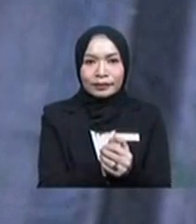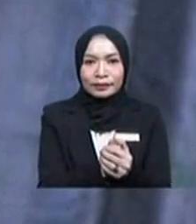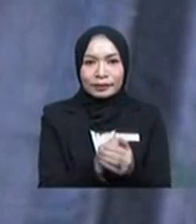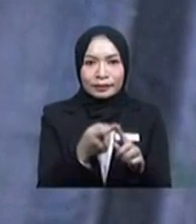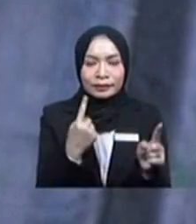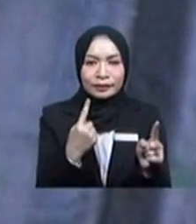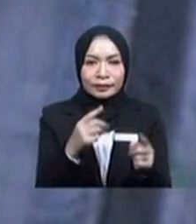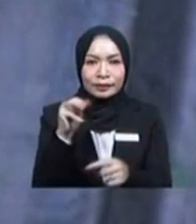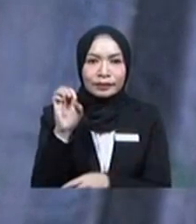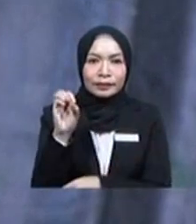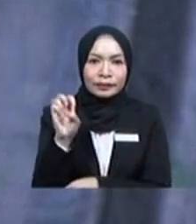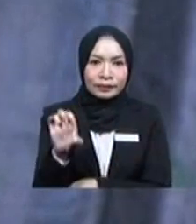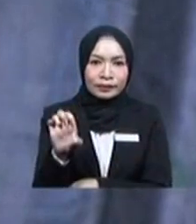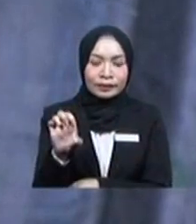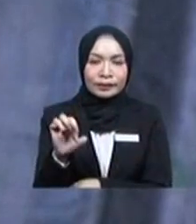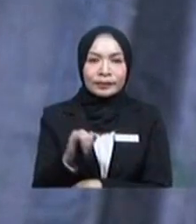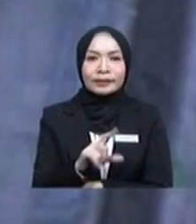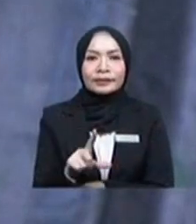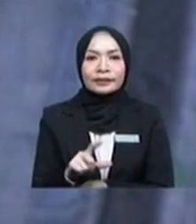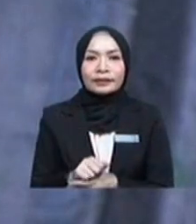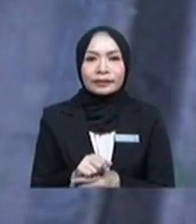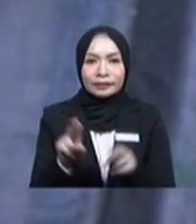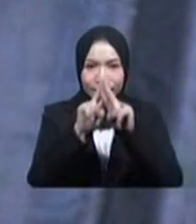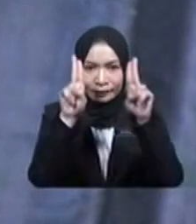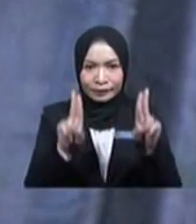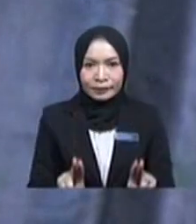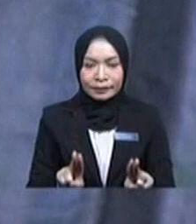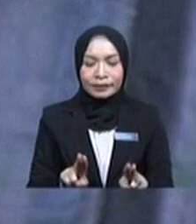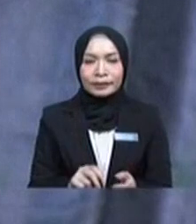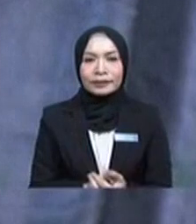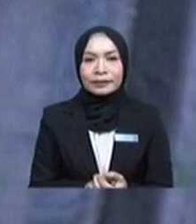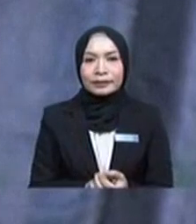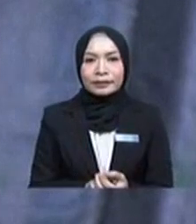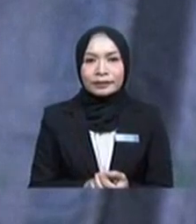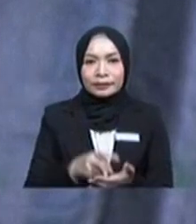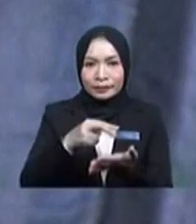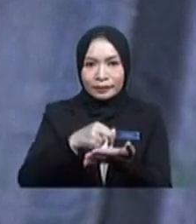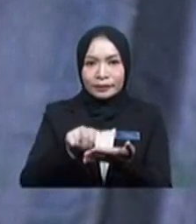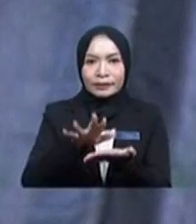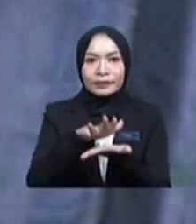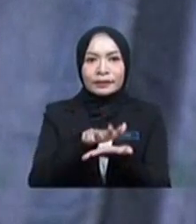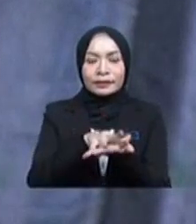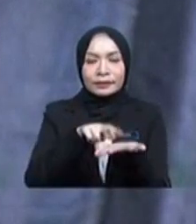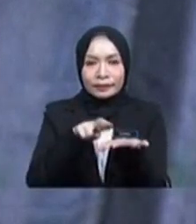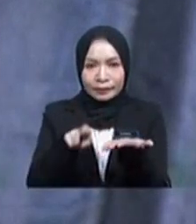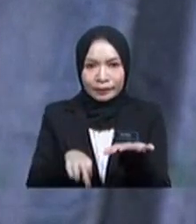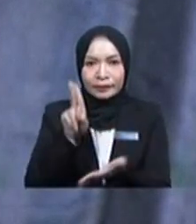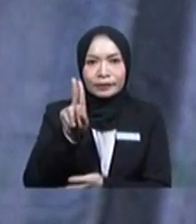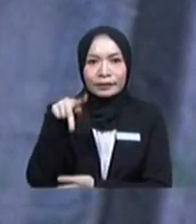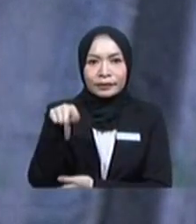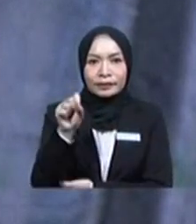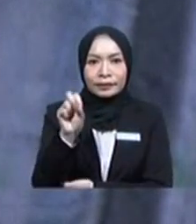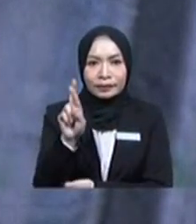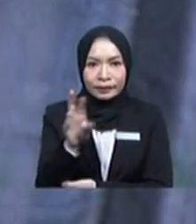Year 6 examination, Ujian Penilaian Sekolah Rendah, or UPSR, and Form 3